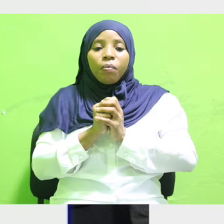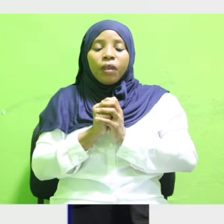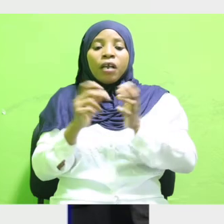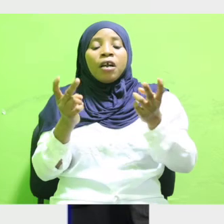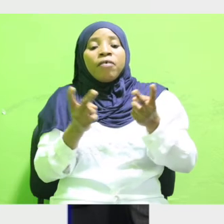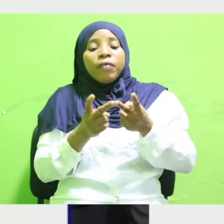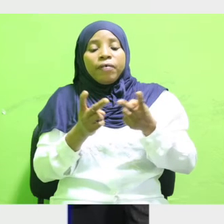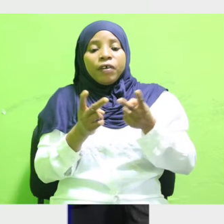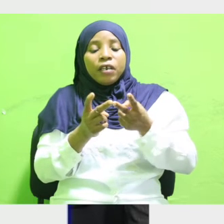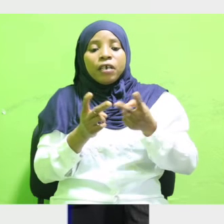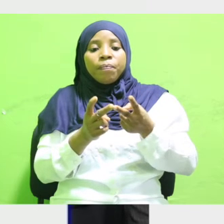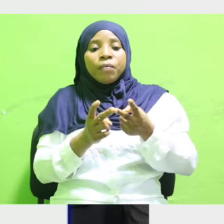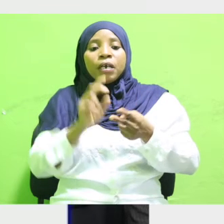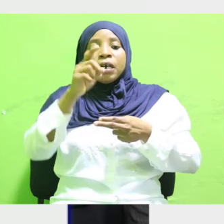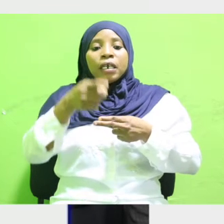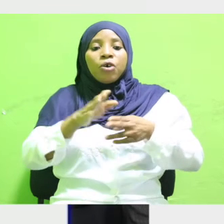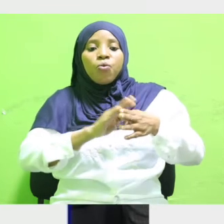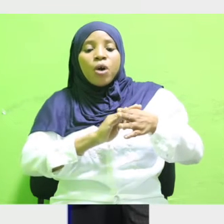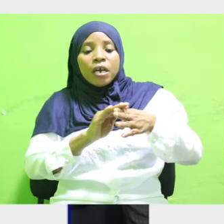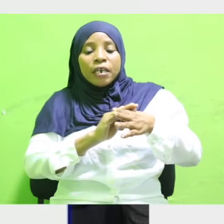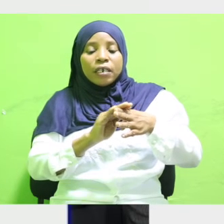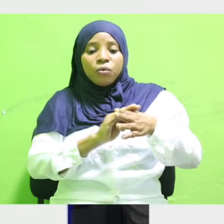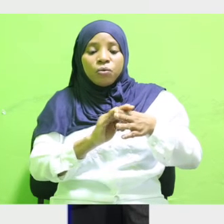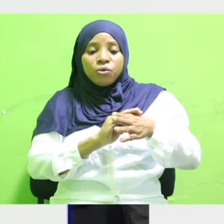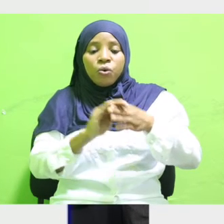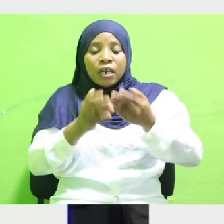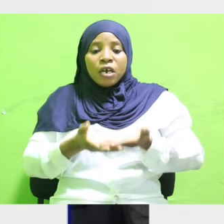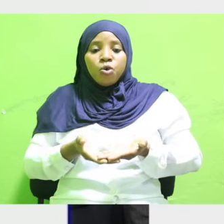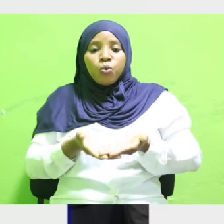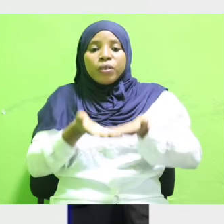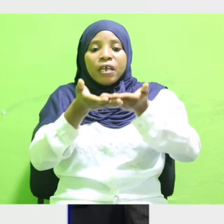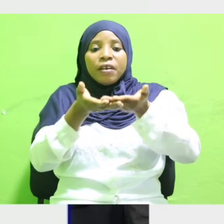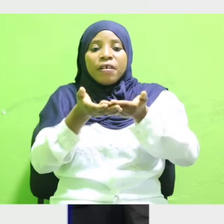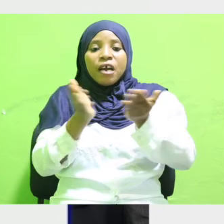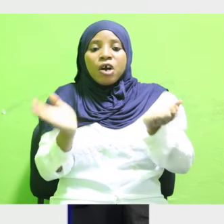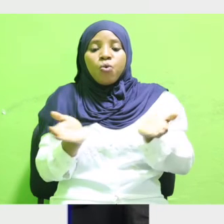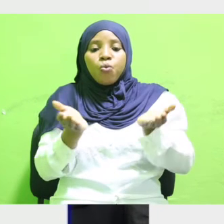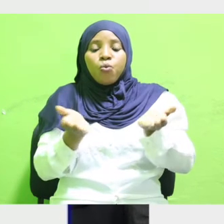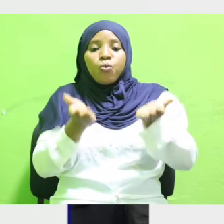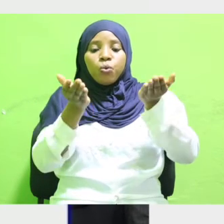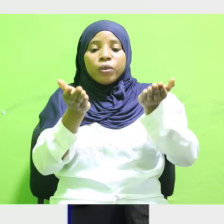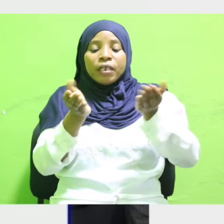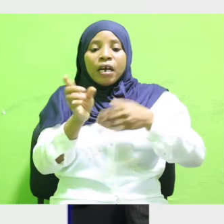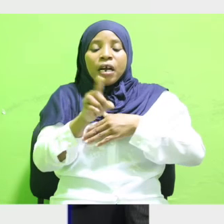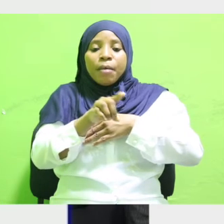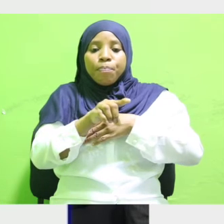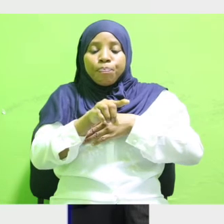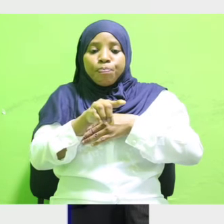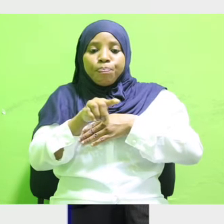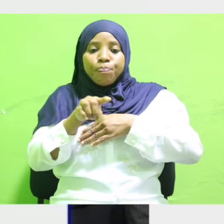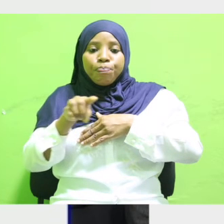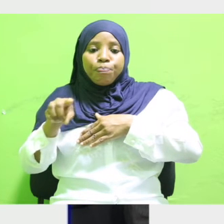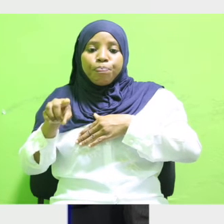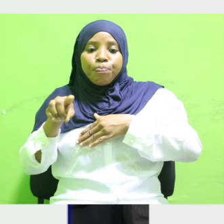tissues. Due to the fact that the skeleton is made up of hard bones, the skeleton